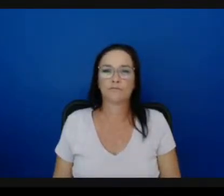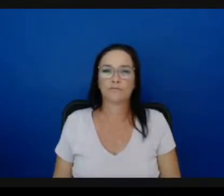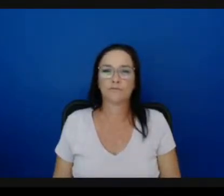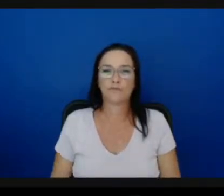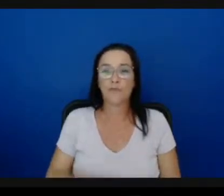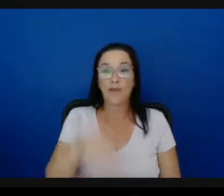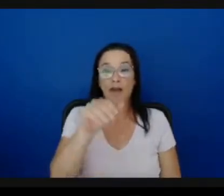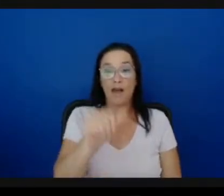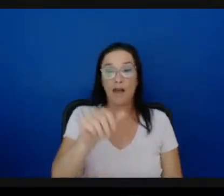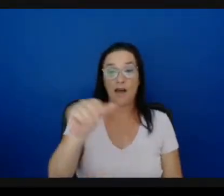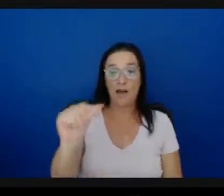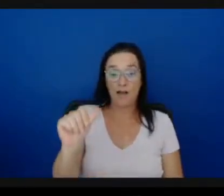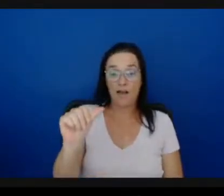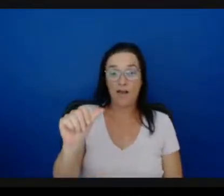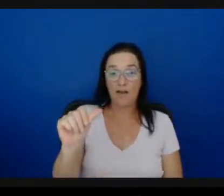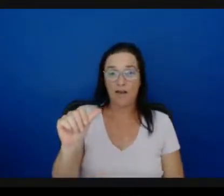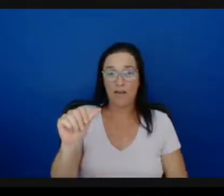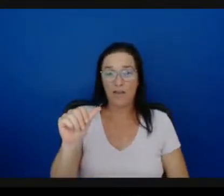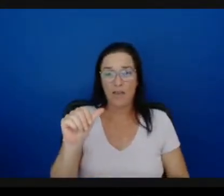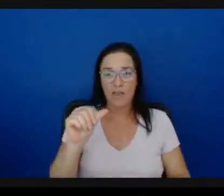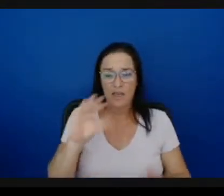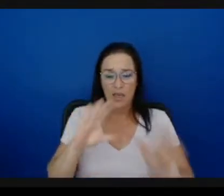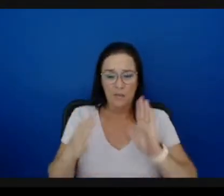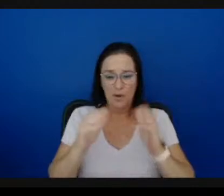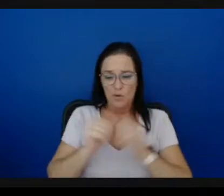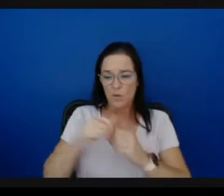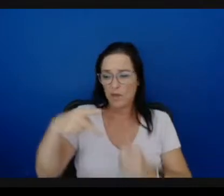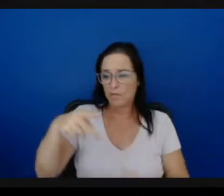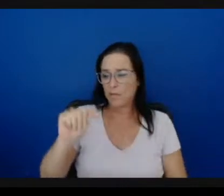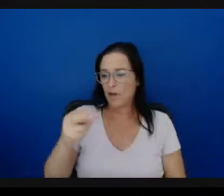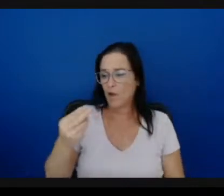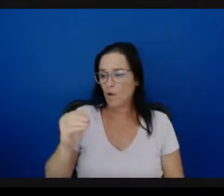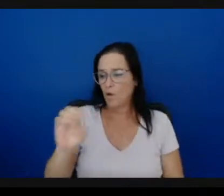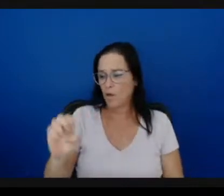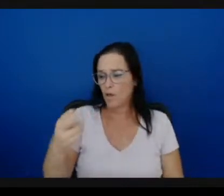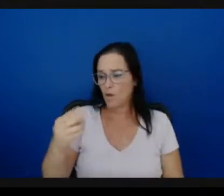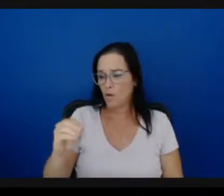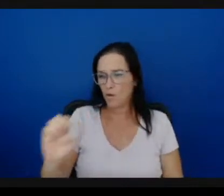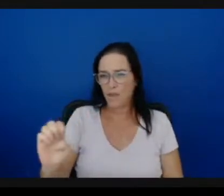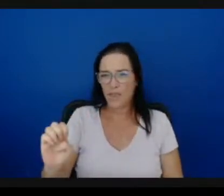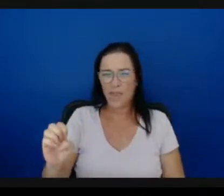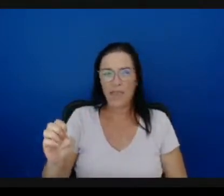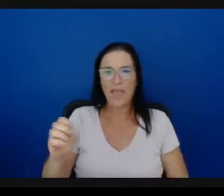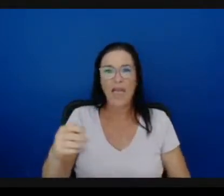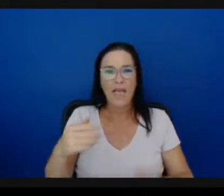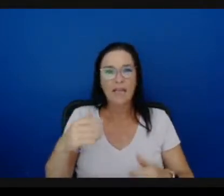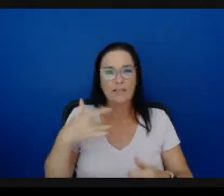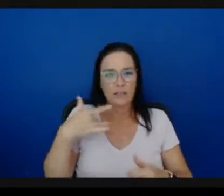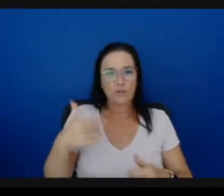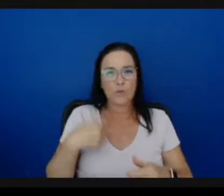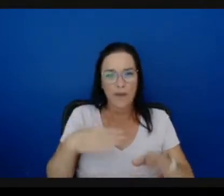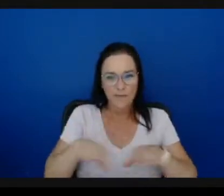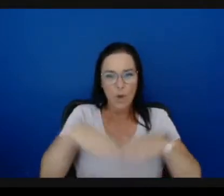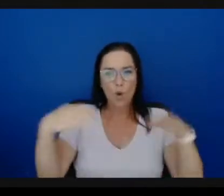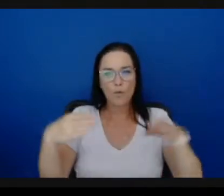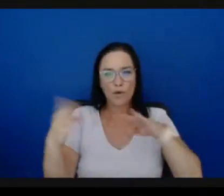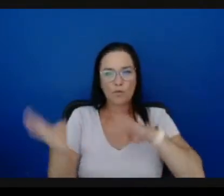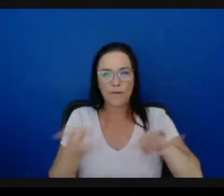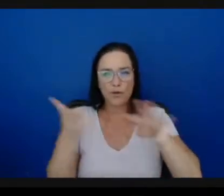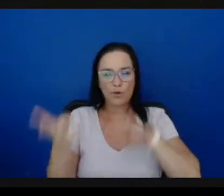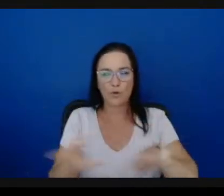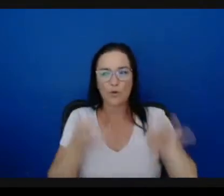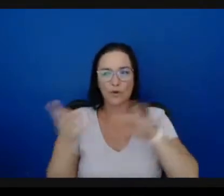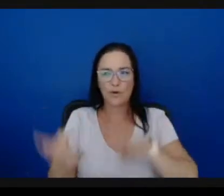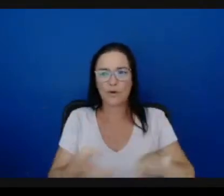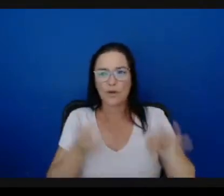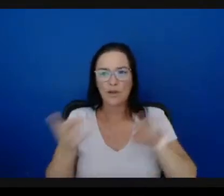Aa flows, in contrast to pahoehoe flows, are fed largely by open rivers. Near the vent, this river of